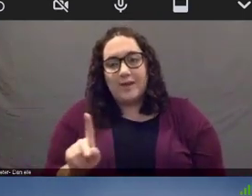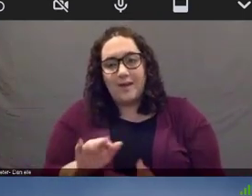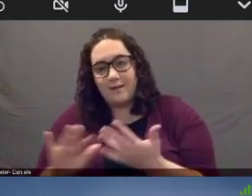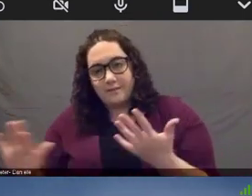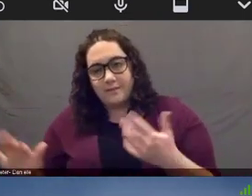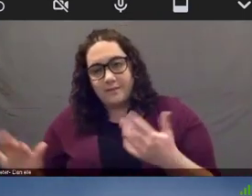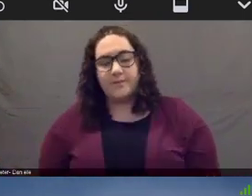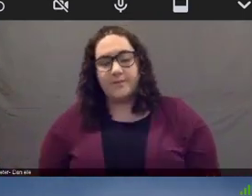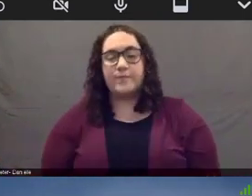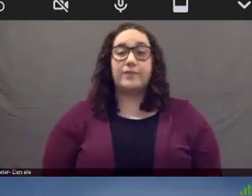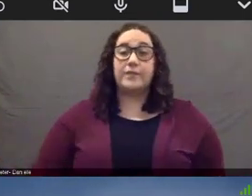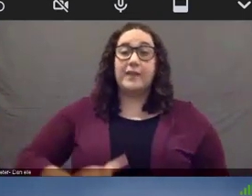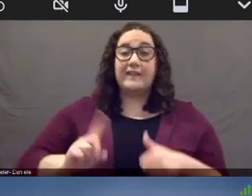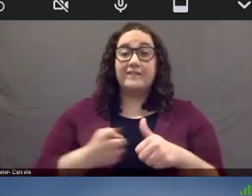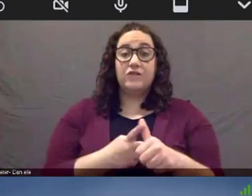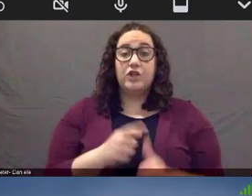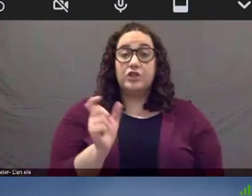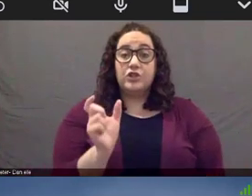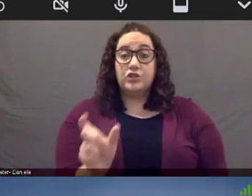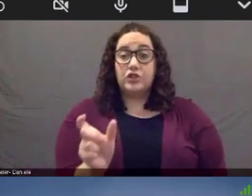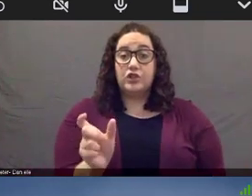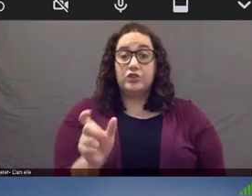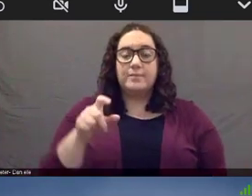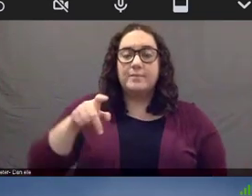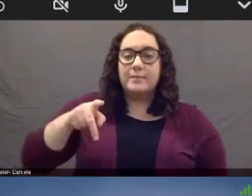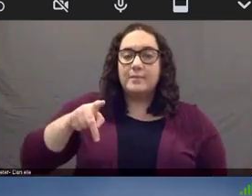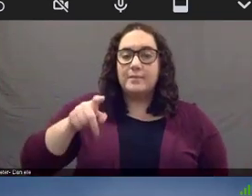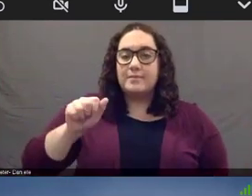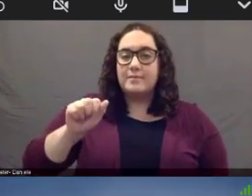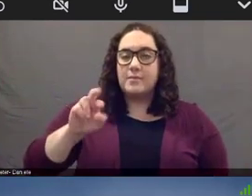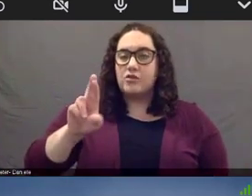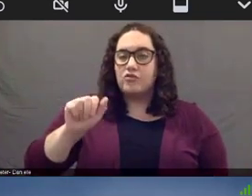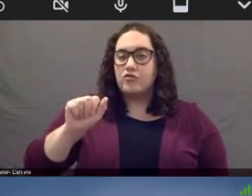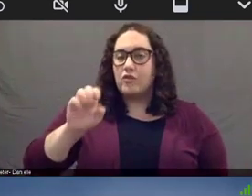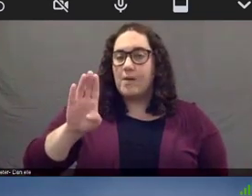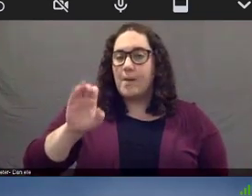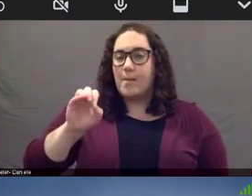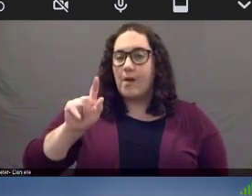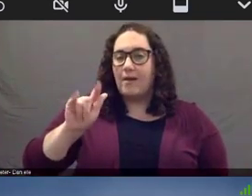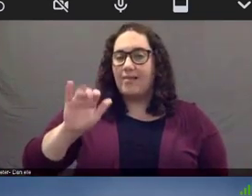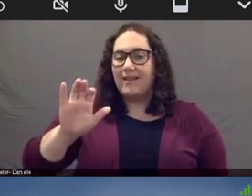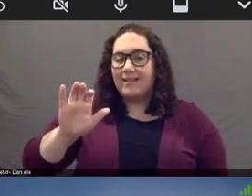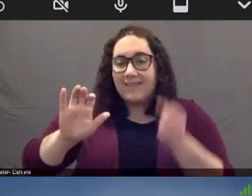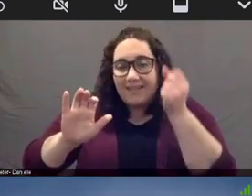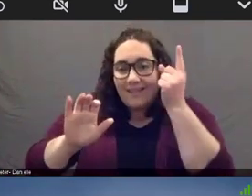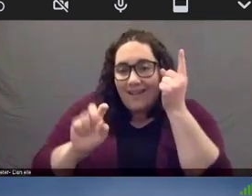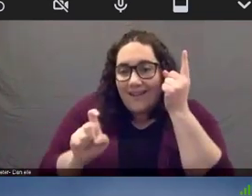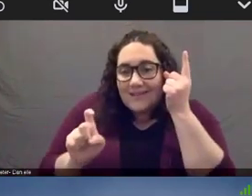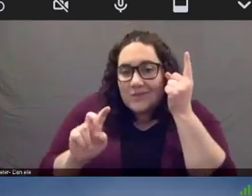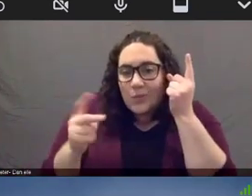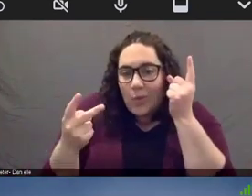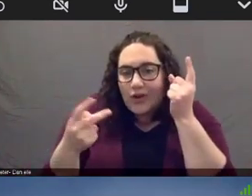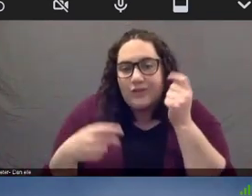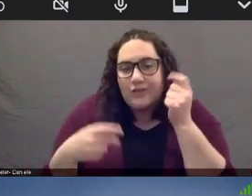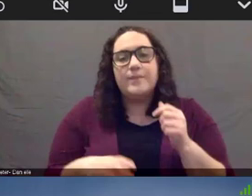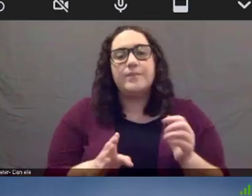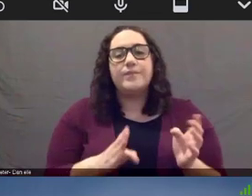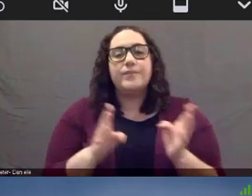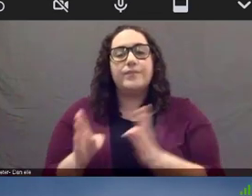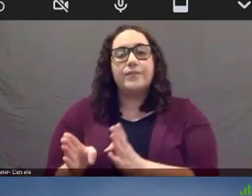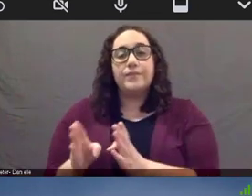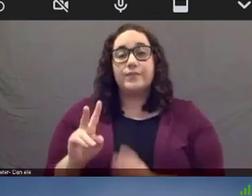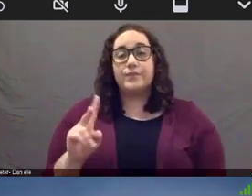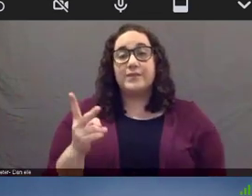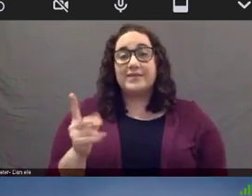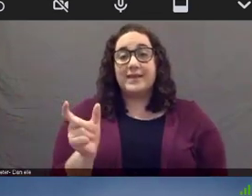function of x squared. The second term is a linear term because it's multiplied by x. And the third